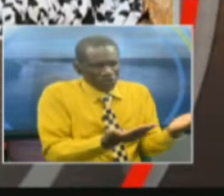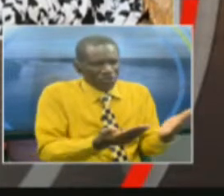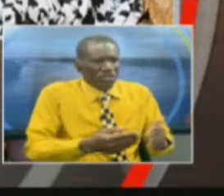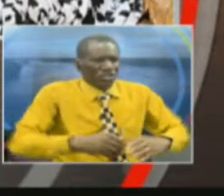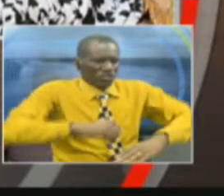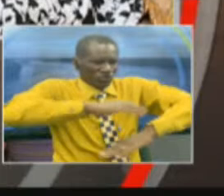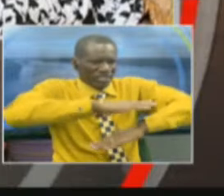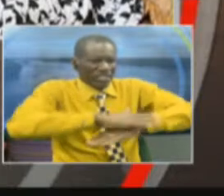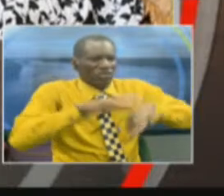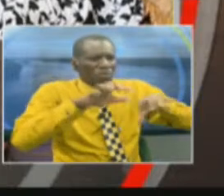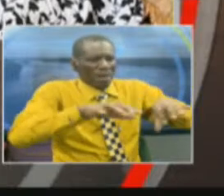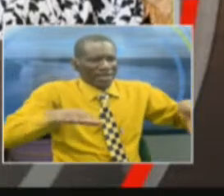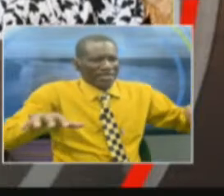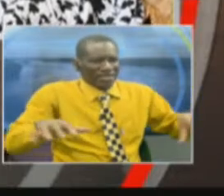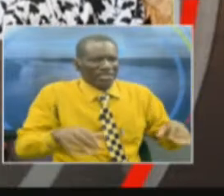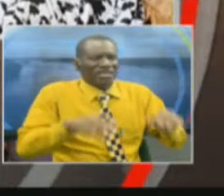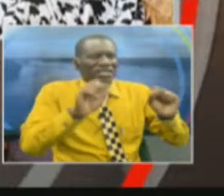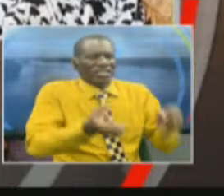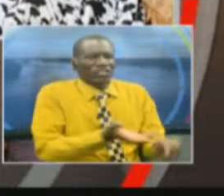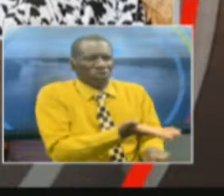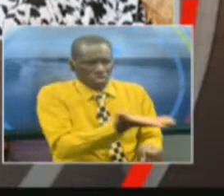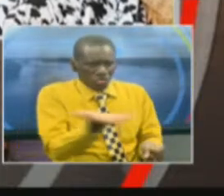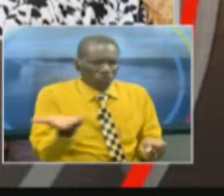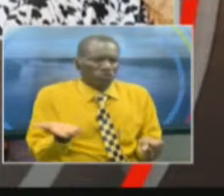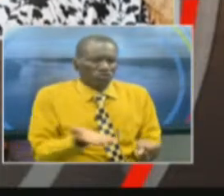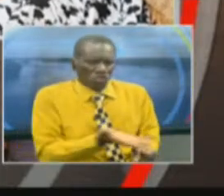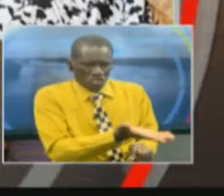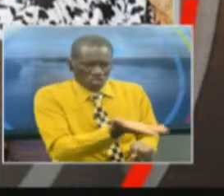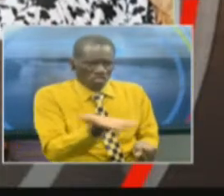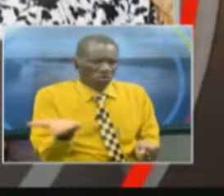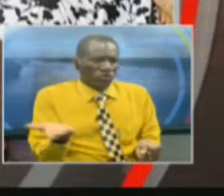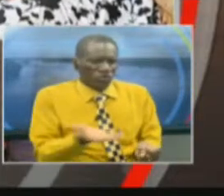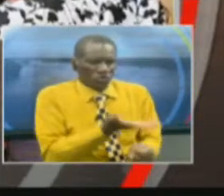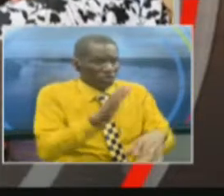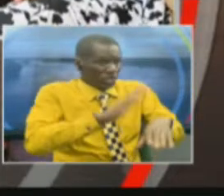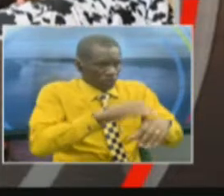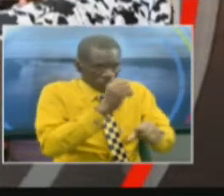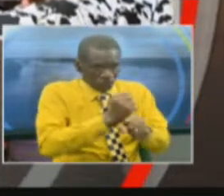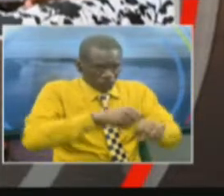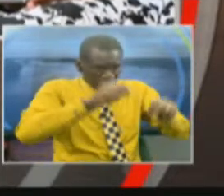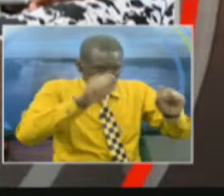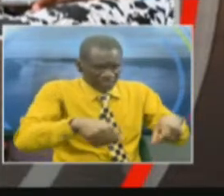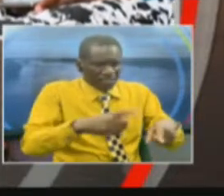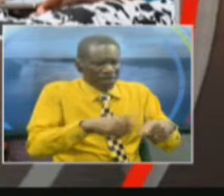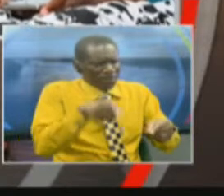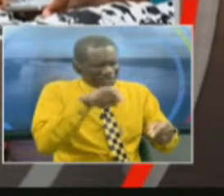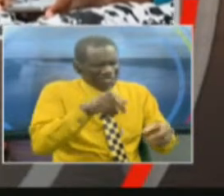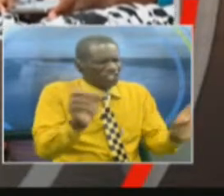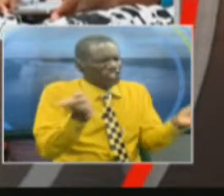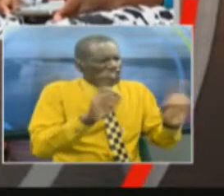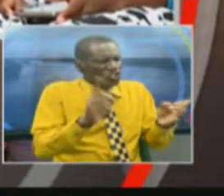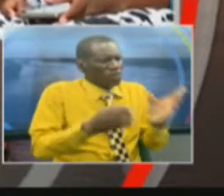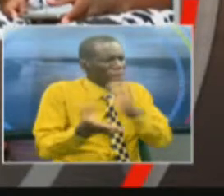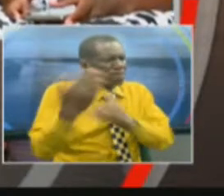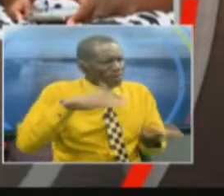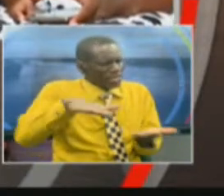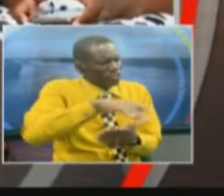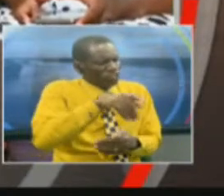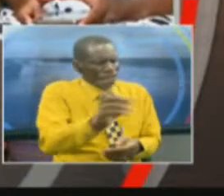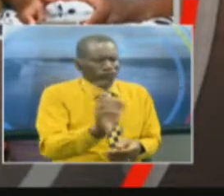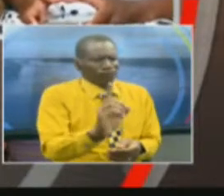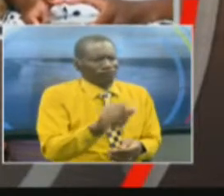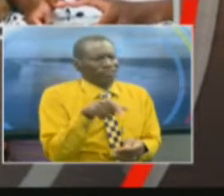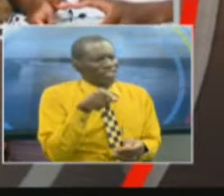desktop marketing. Of course, they are good jobs, but that's not my background. So that